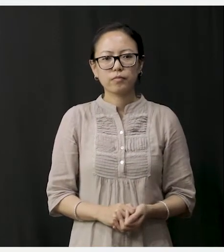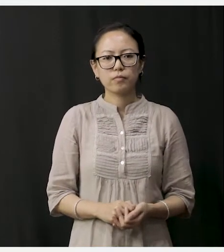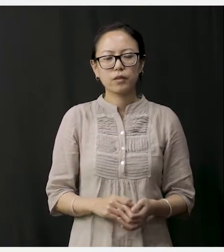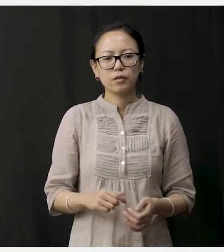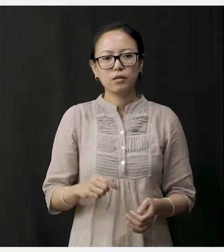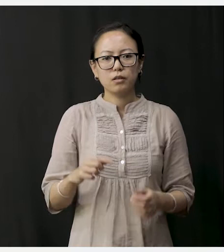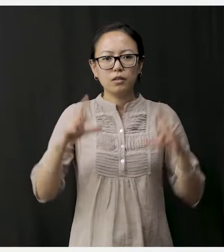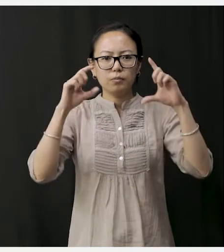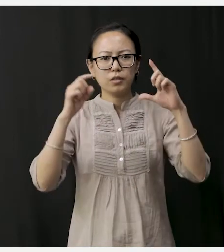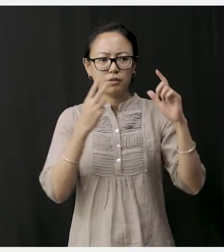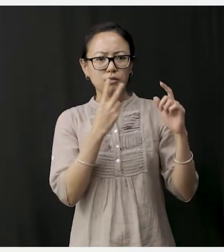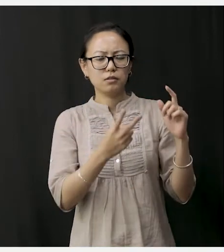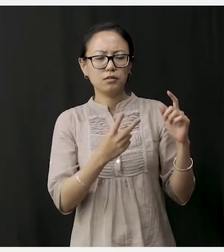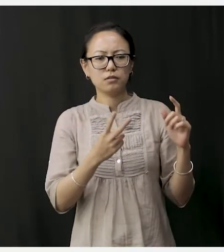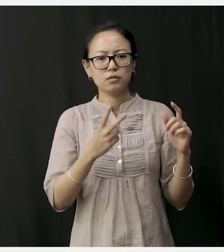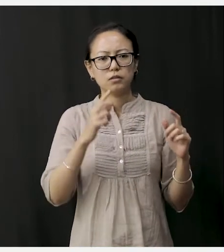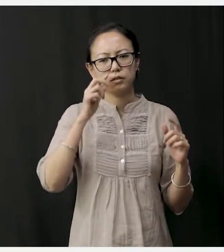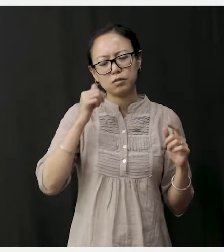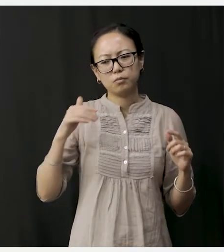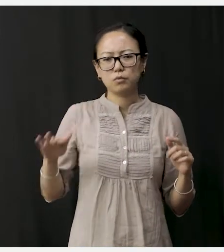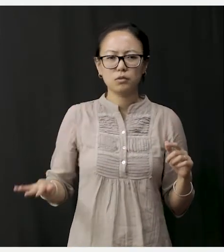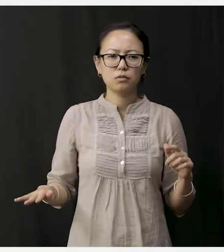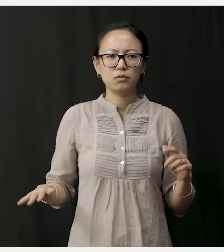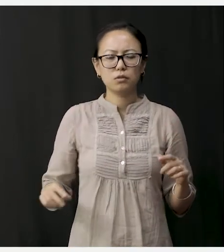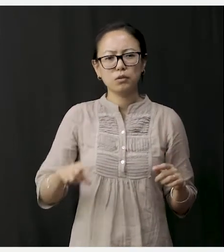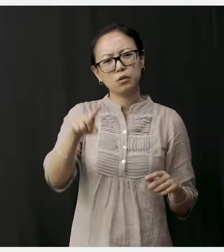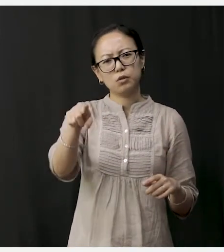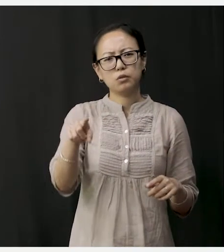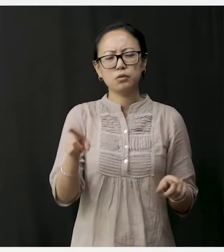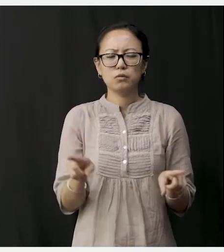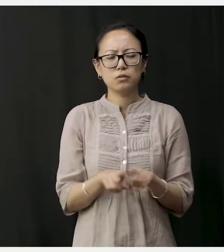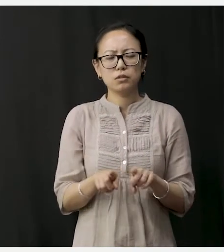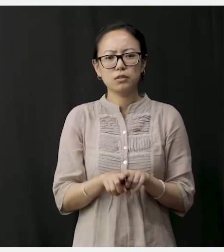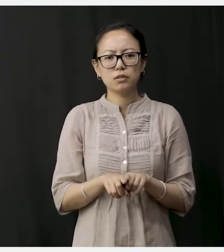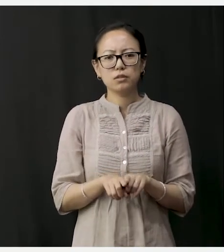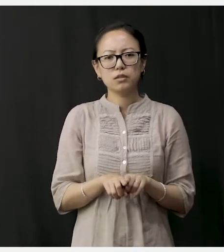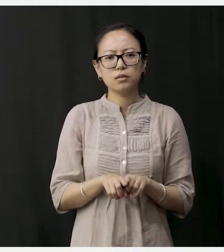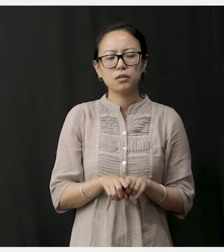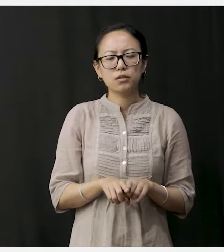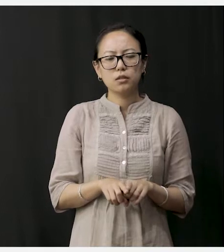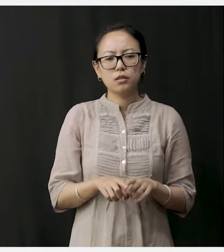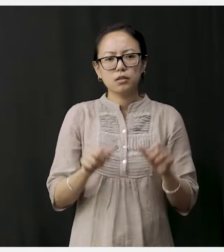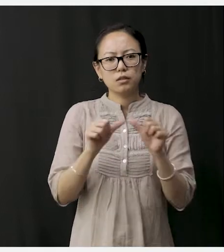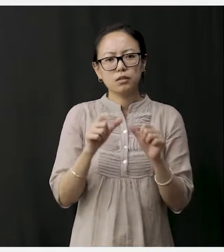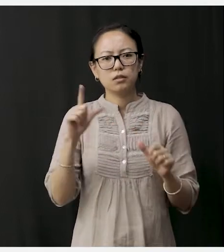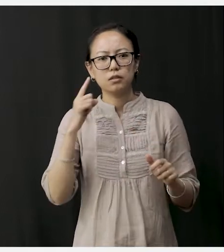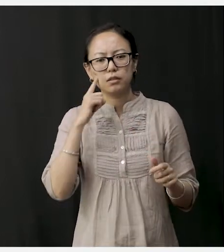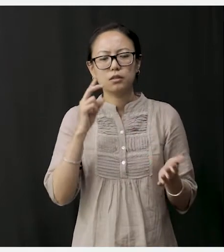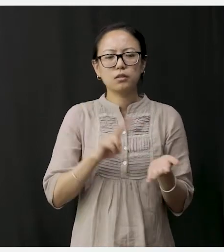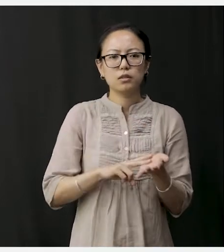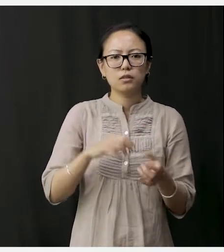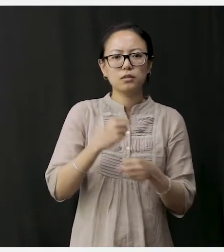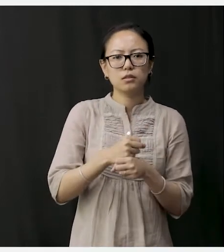right? So Aling is also just like you. He was in class 4 when he wrote this diary, and he is